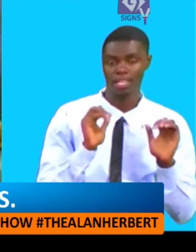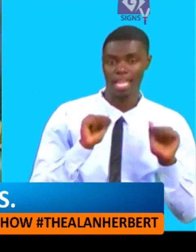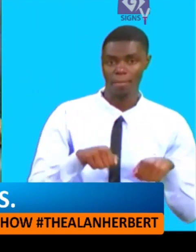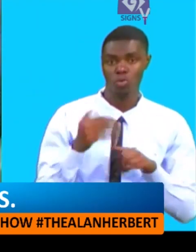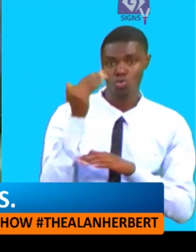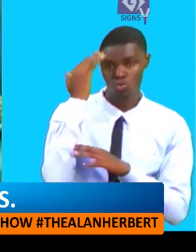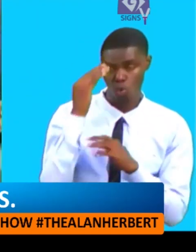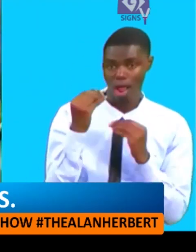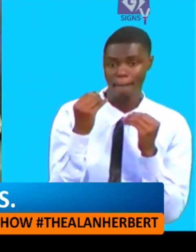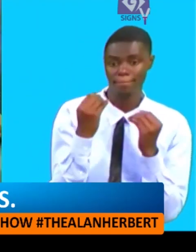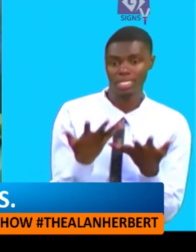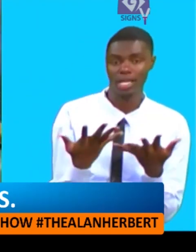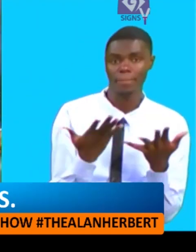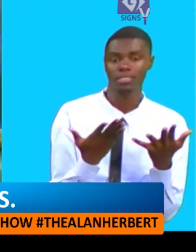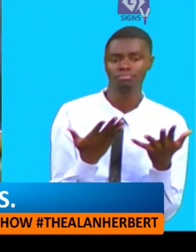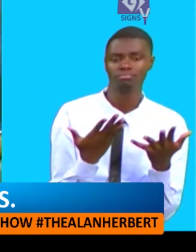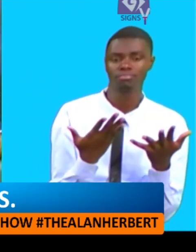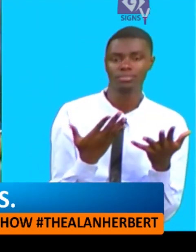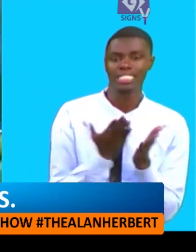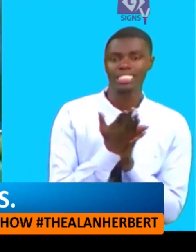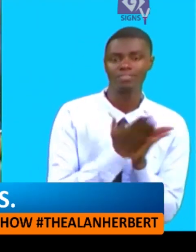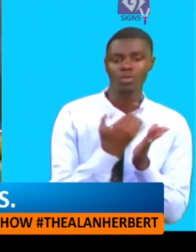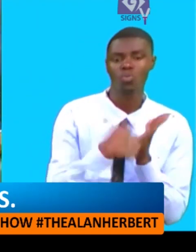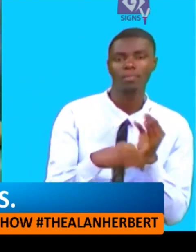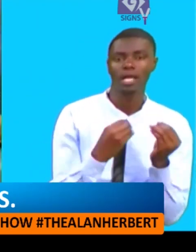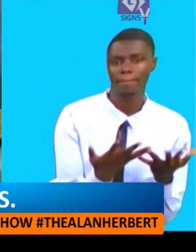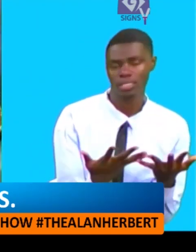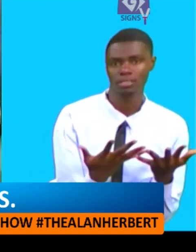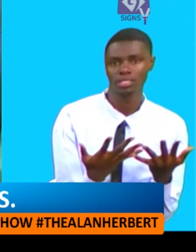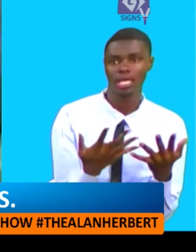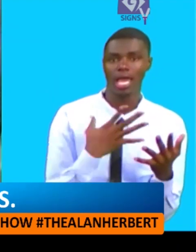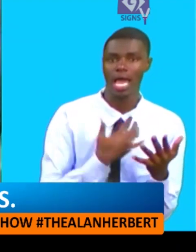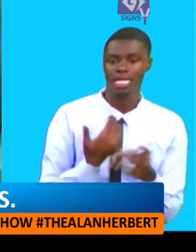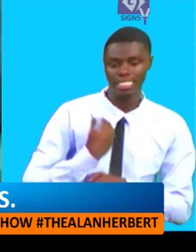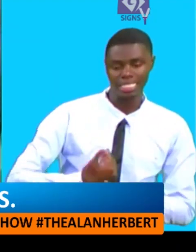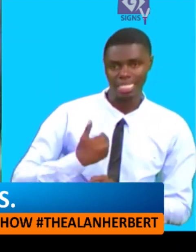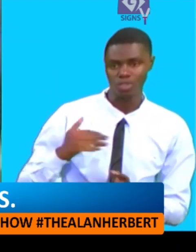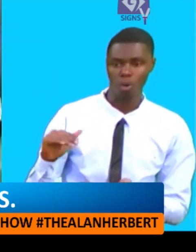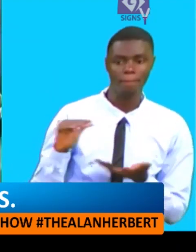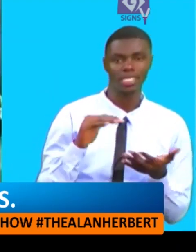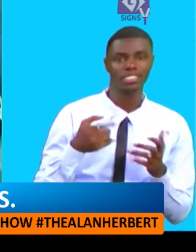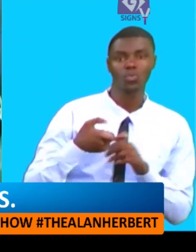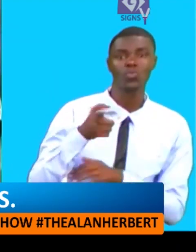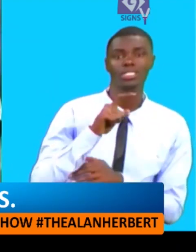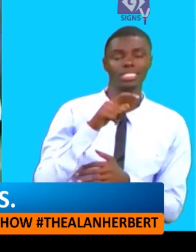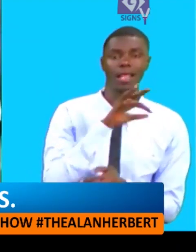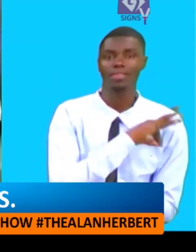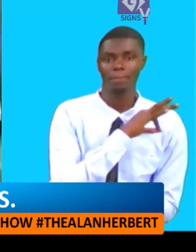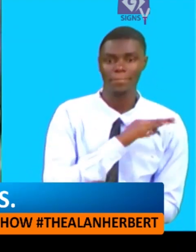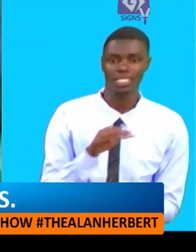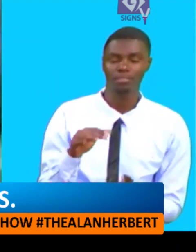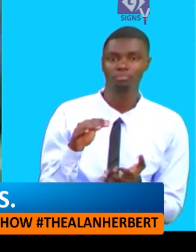know how much various services cost. We also went through even the surgical package. We increased the benefit